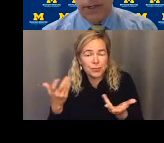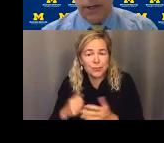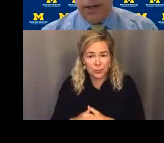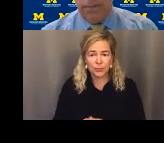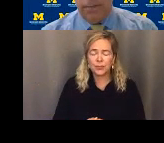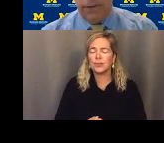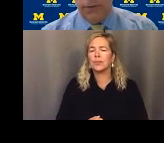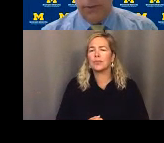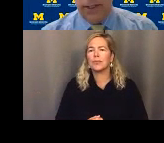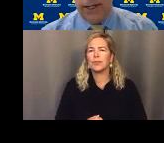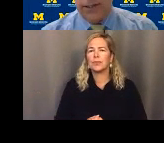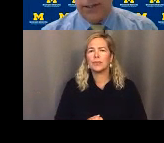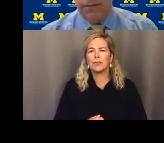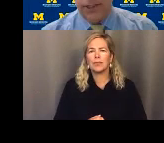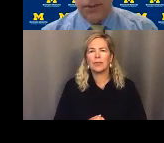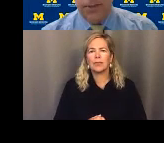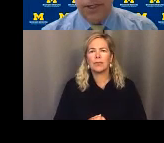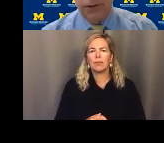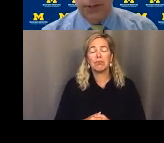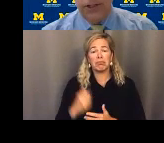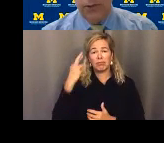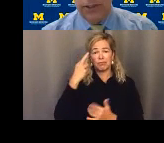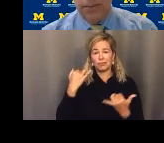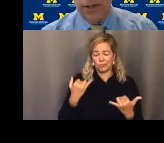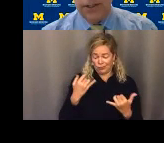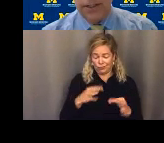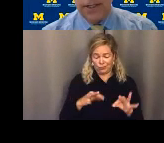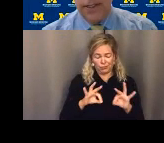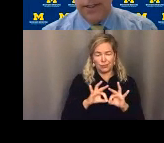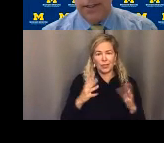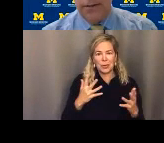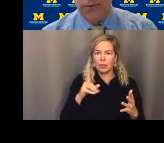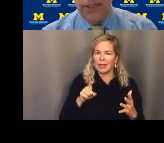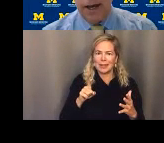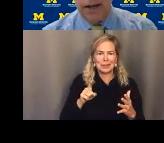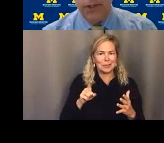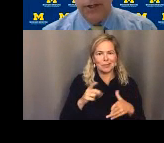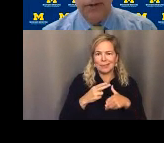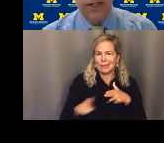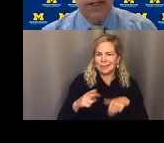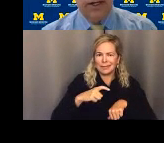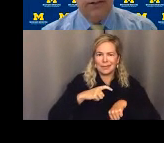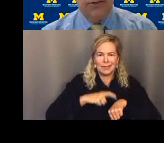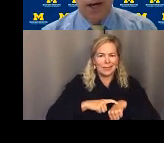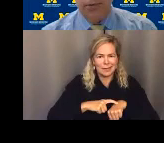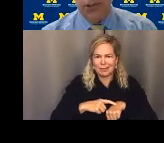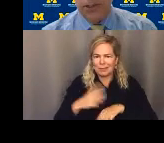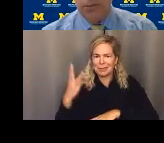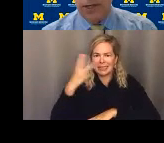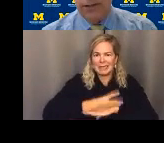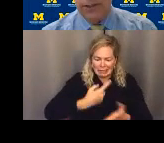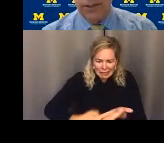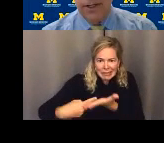solutions. We realized for this to be meaningful, we had to do it in about a 6 to 8 week time window to accomplish